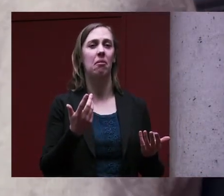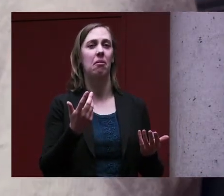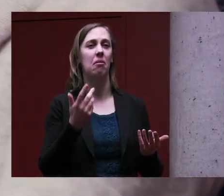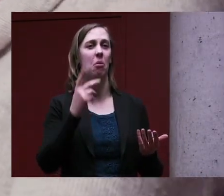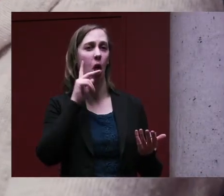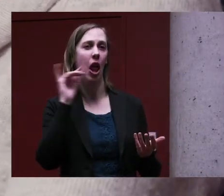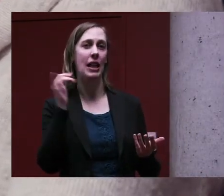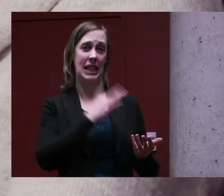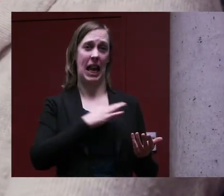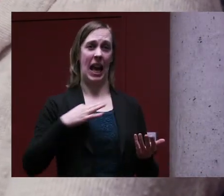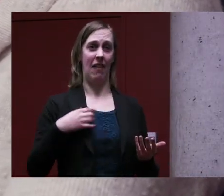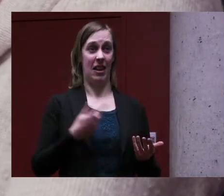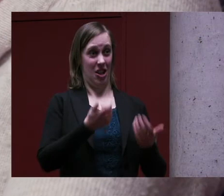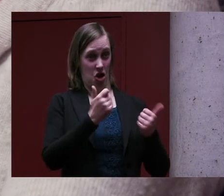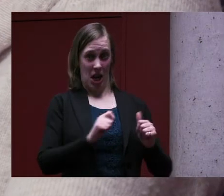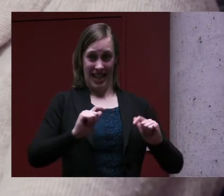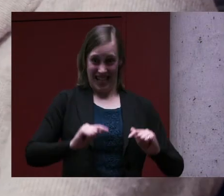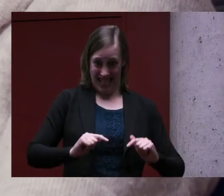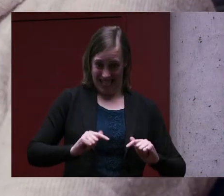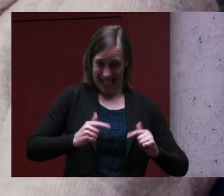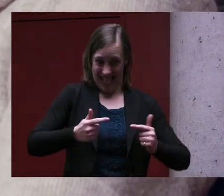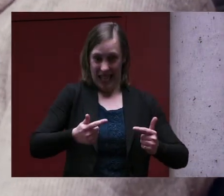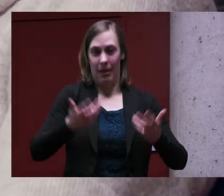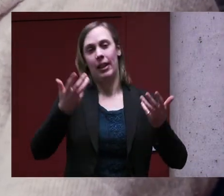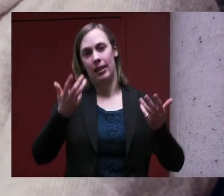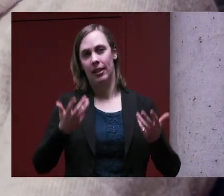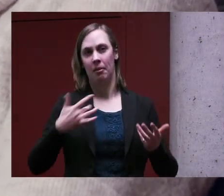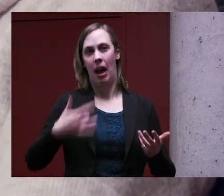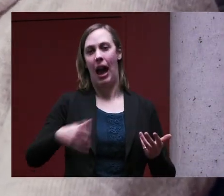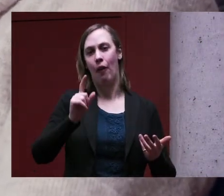the staff of the organization.